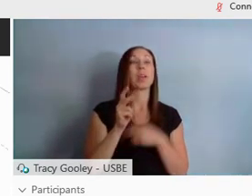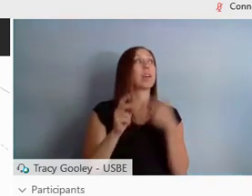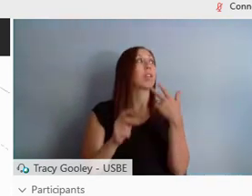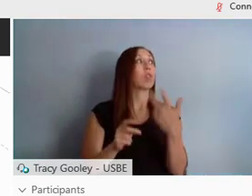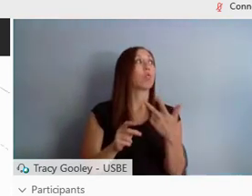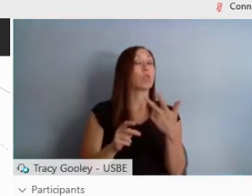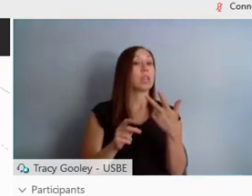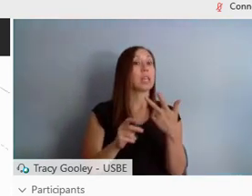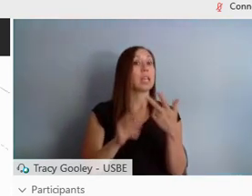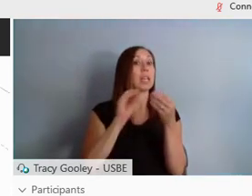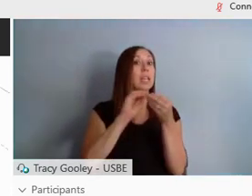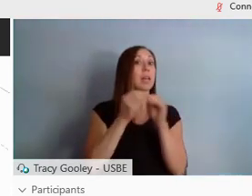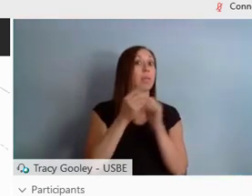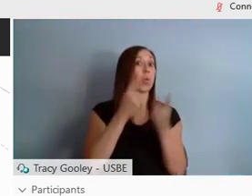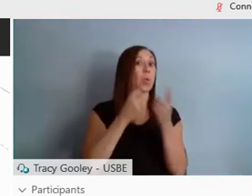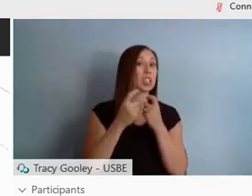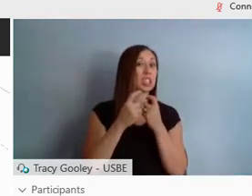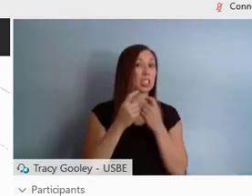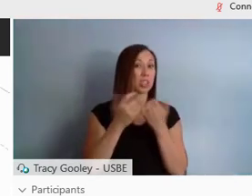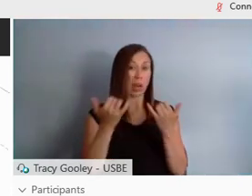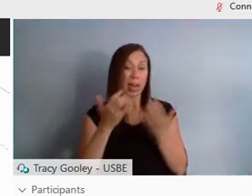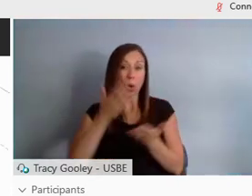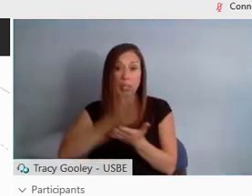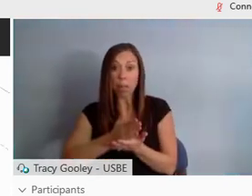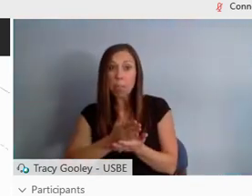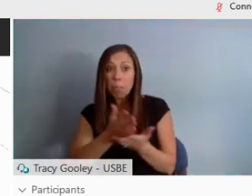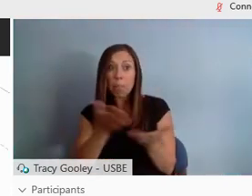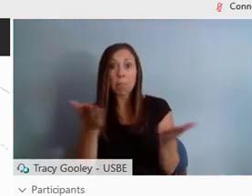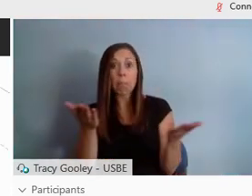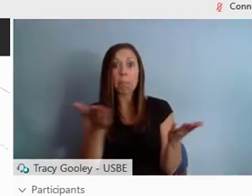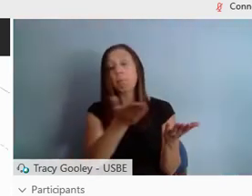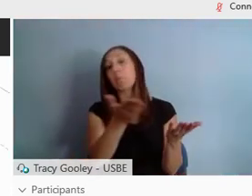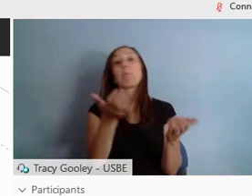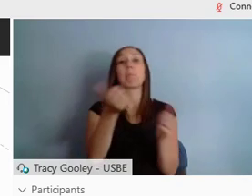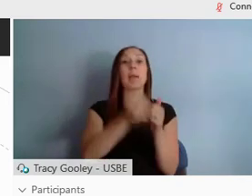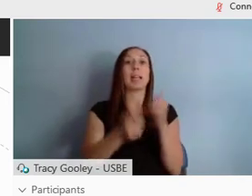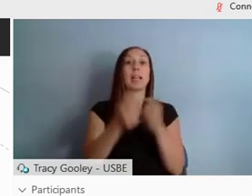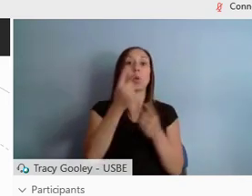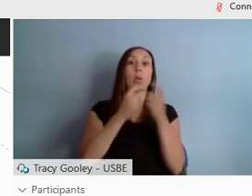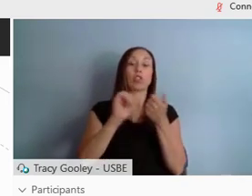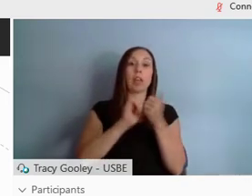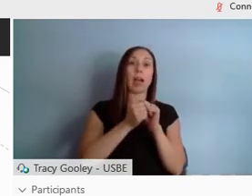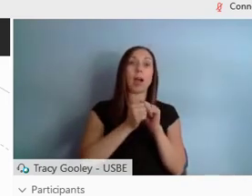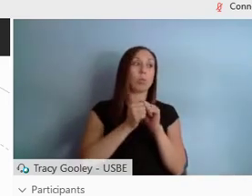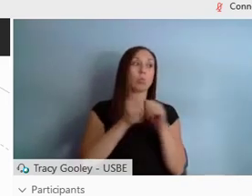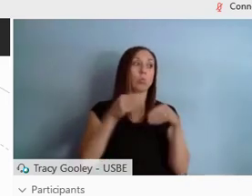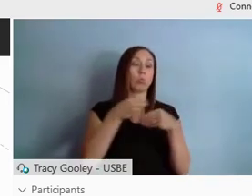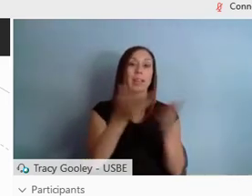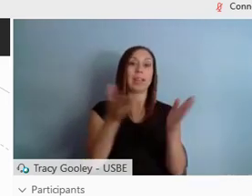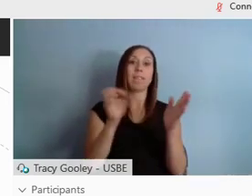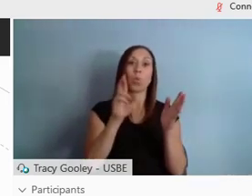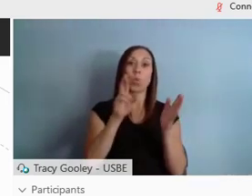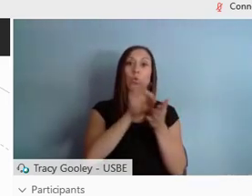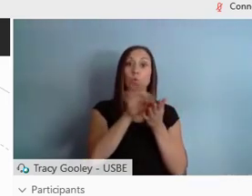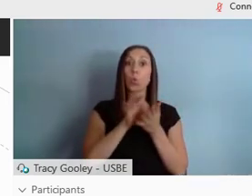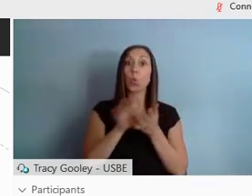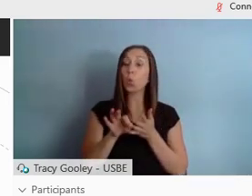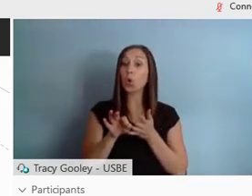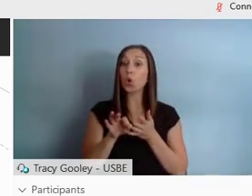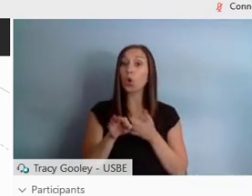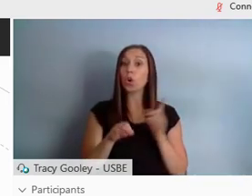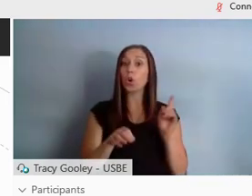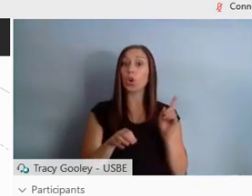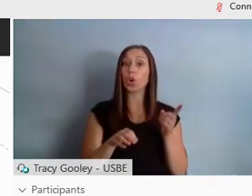3 numeracy questions. Are there any questions on how to administer or score these first